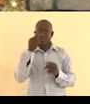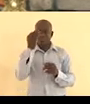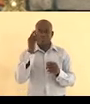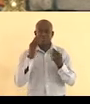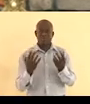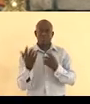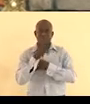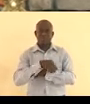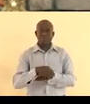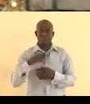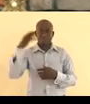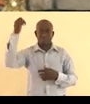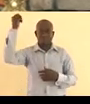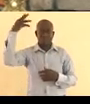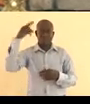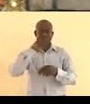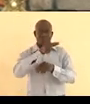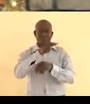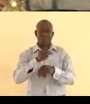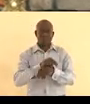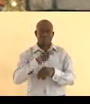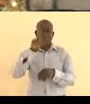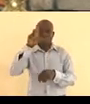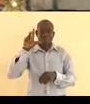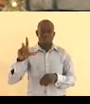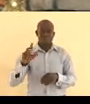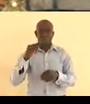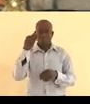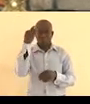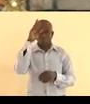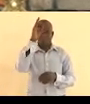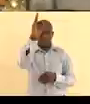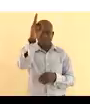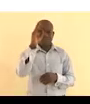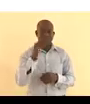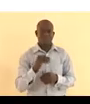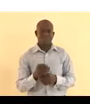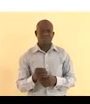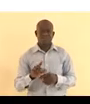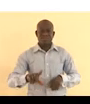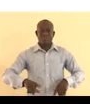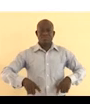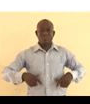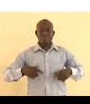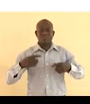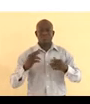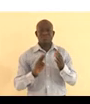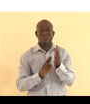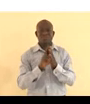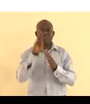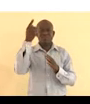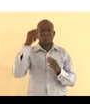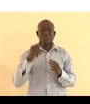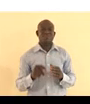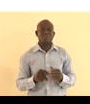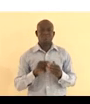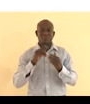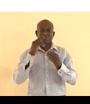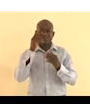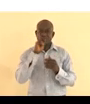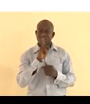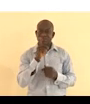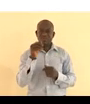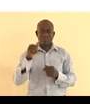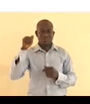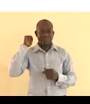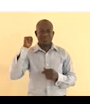illuminates naturally, illuminates the future. Living out the truth of God today